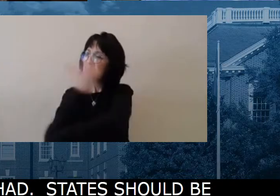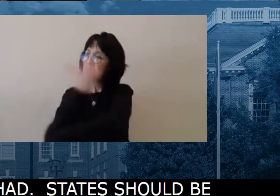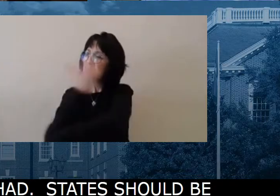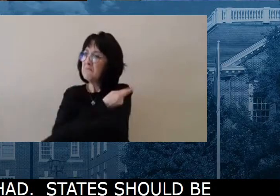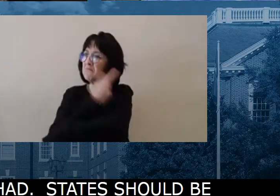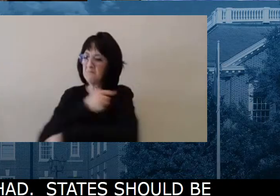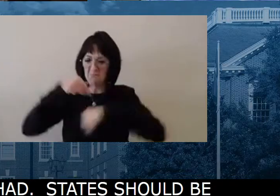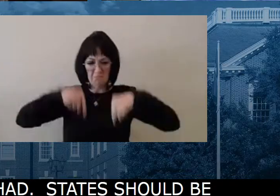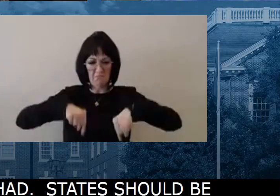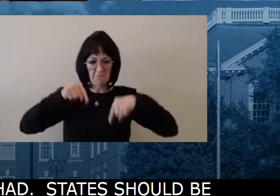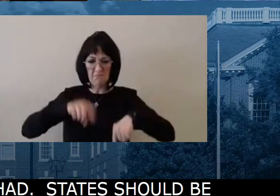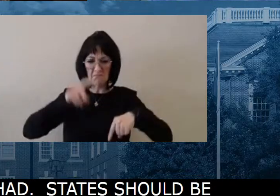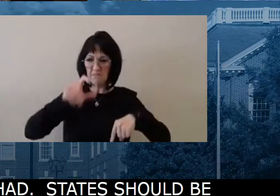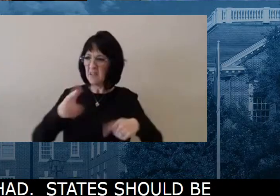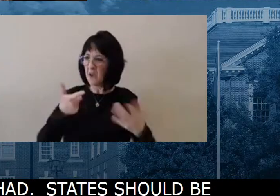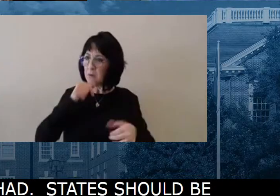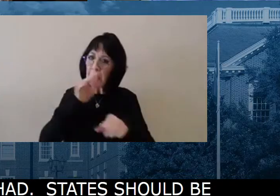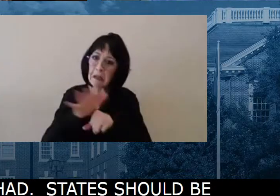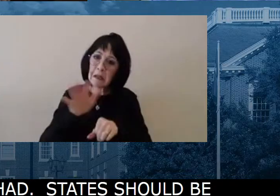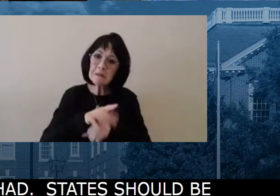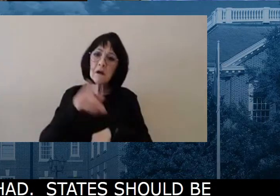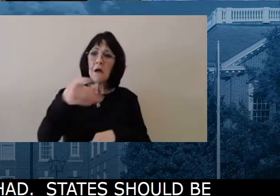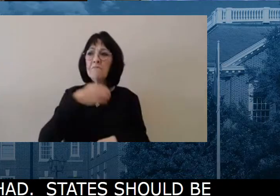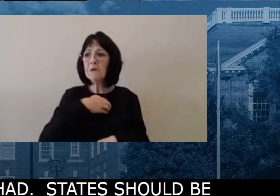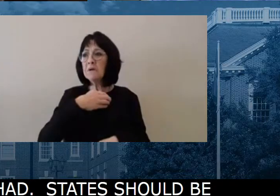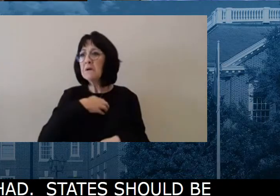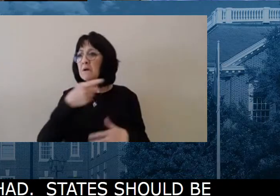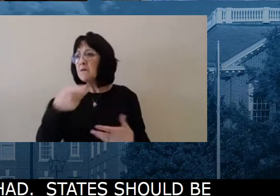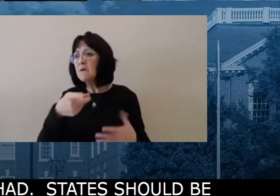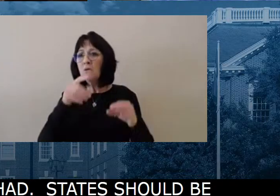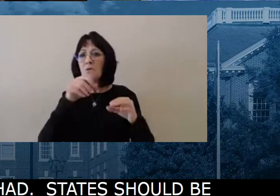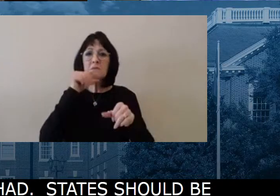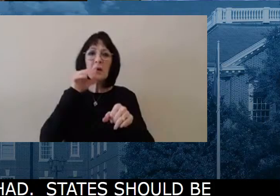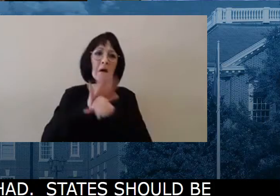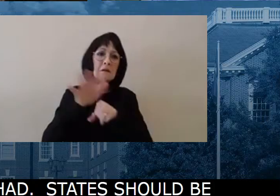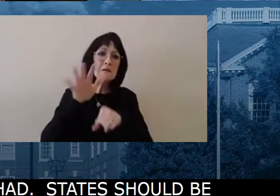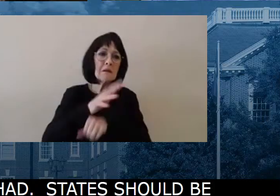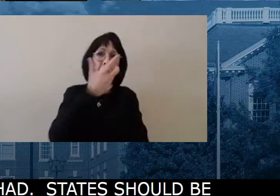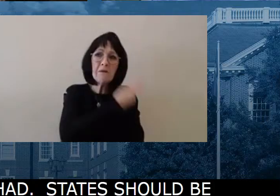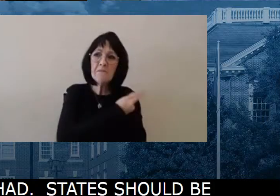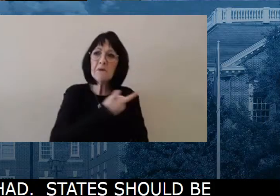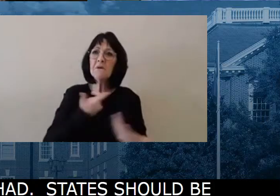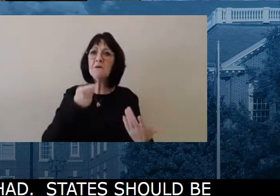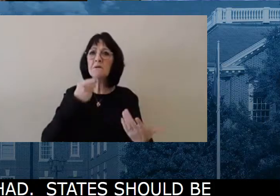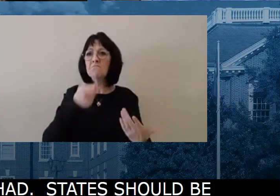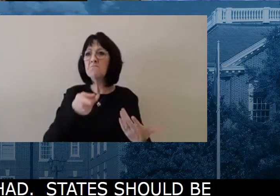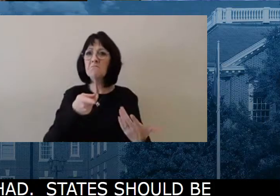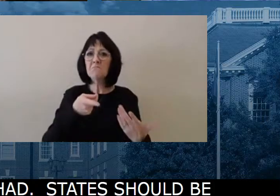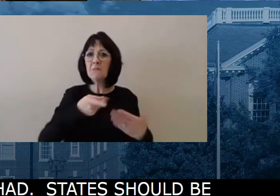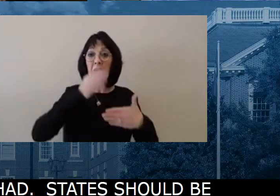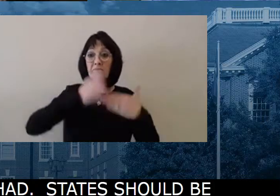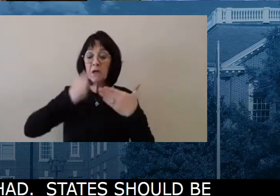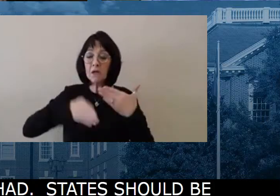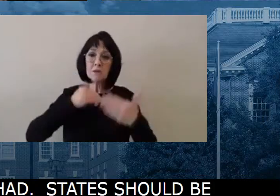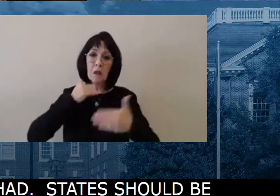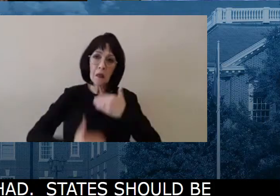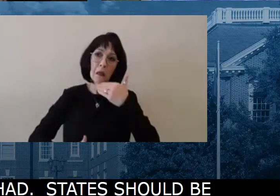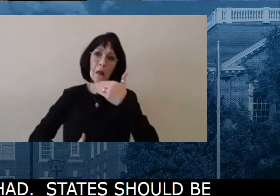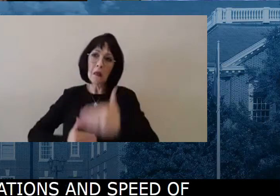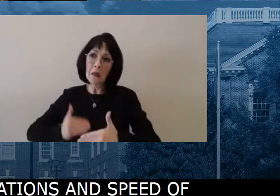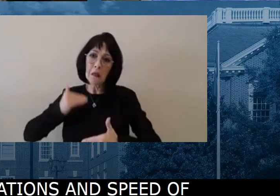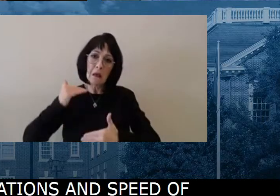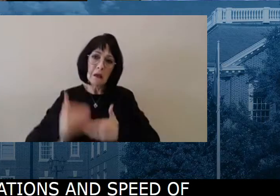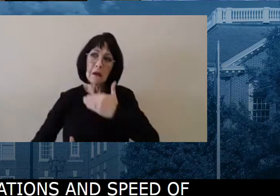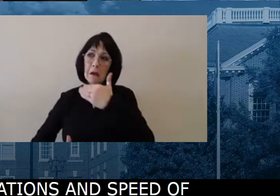attributing to that? Yeah, I don't have a good answer to that, because you're right, it should be proportional. So unless